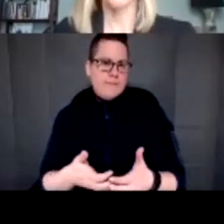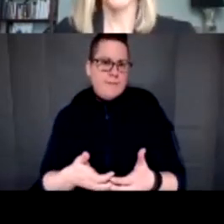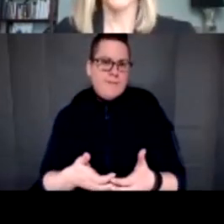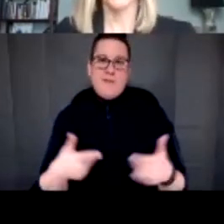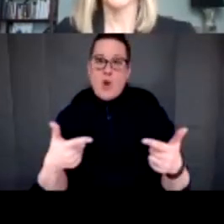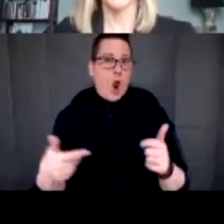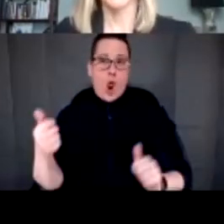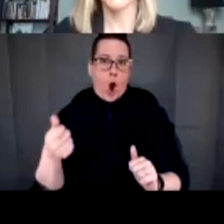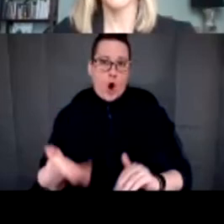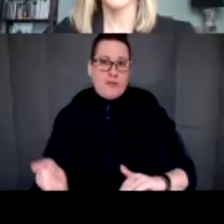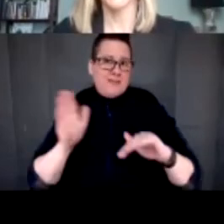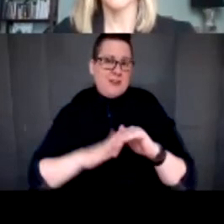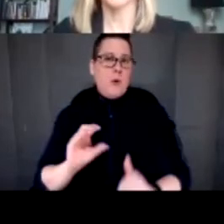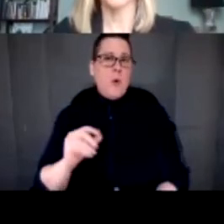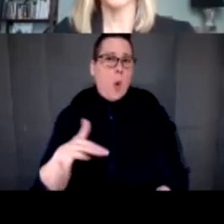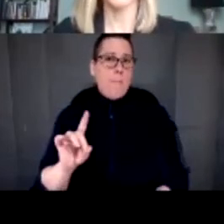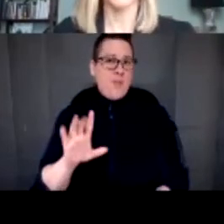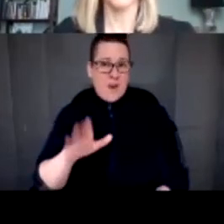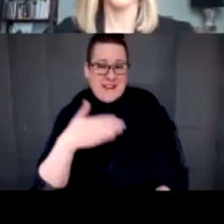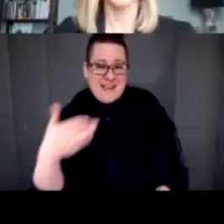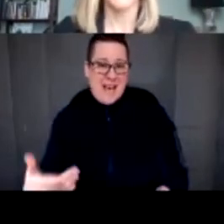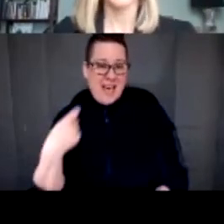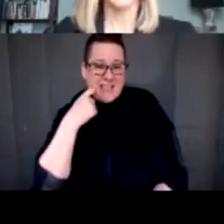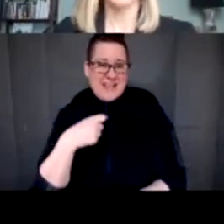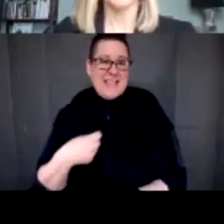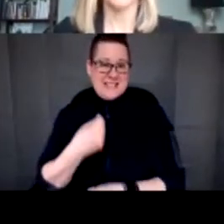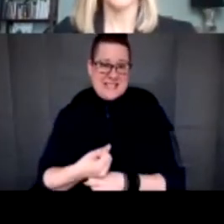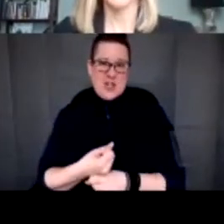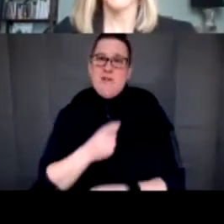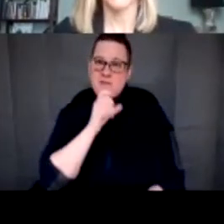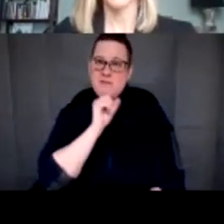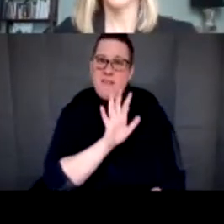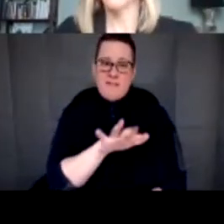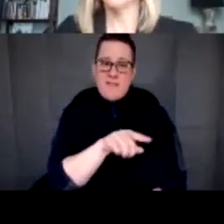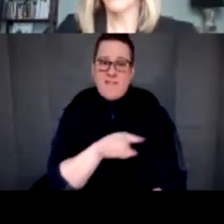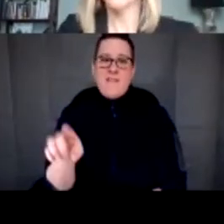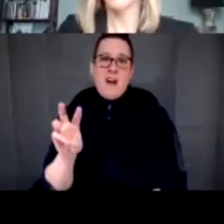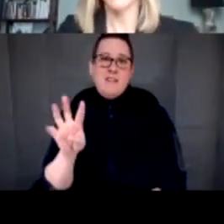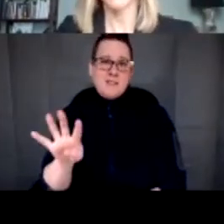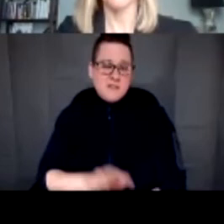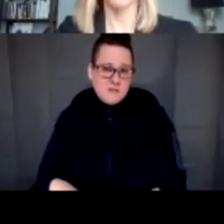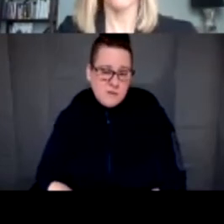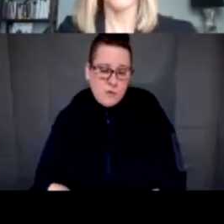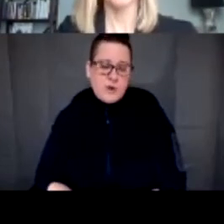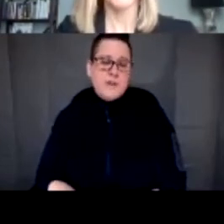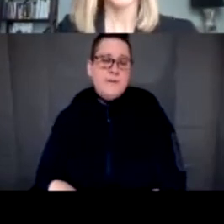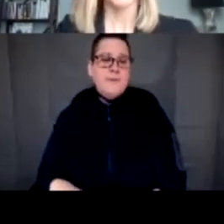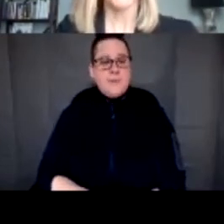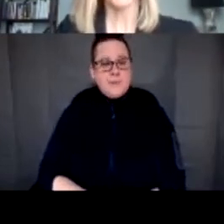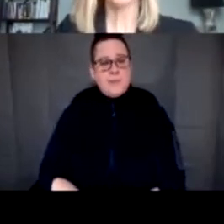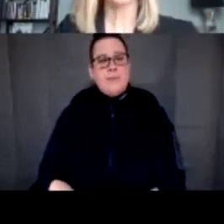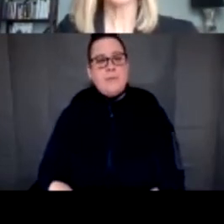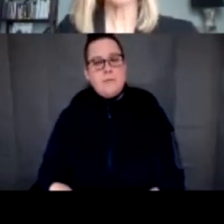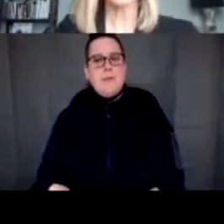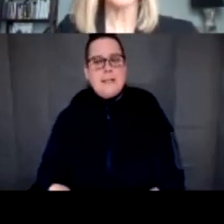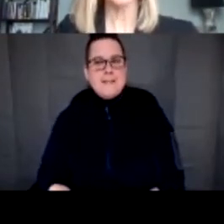in opioid-related deaths in recent years has been among those aged 55 to 64.